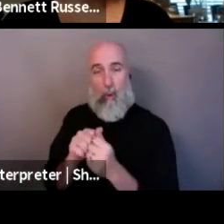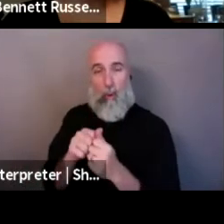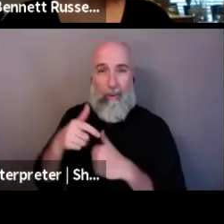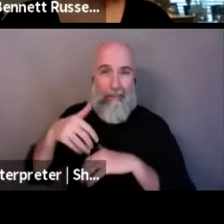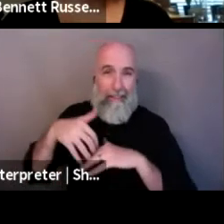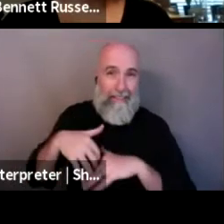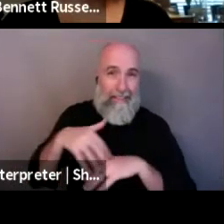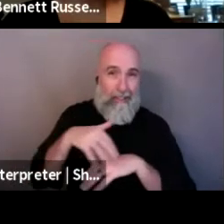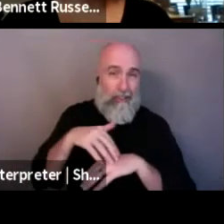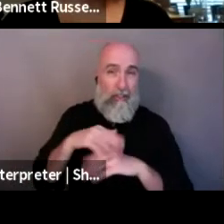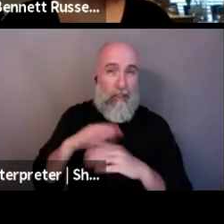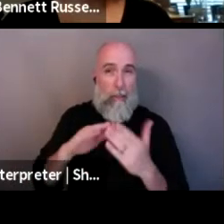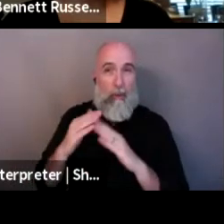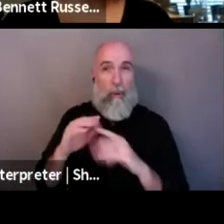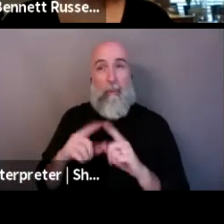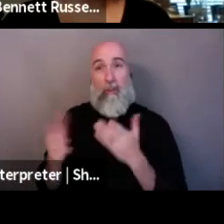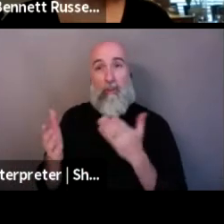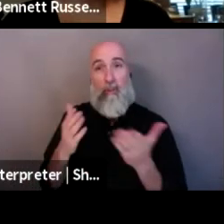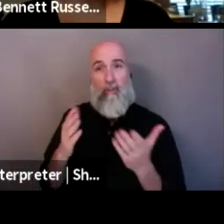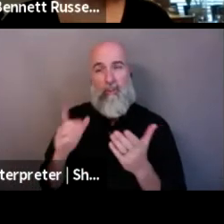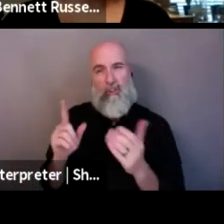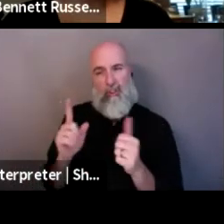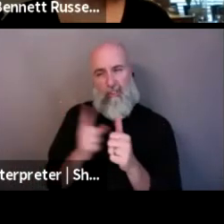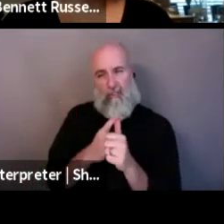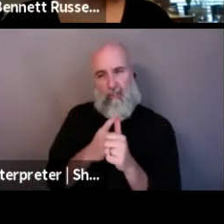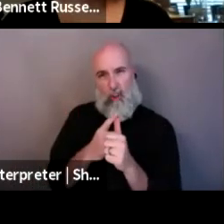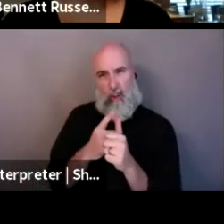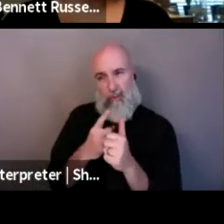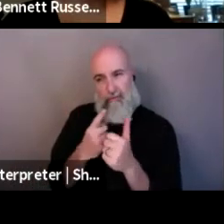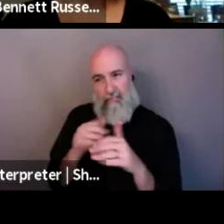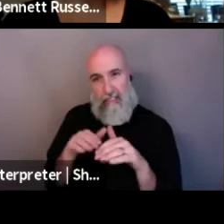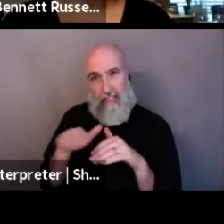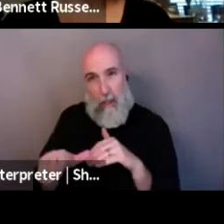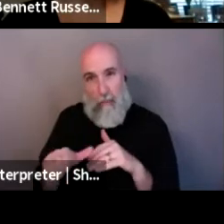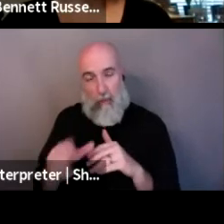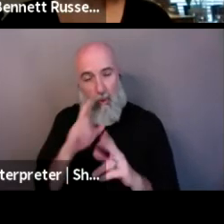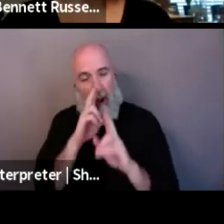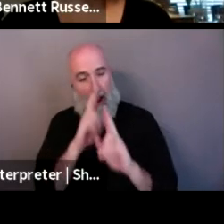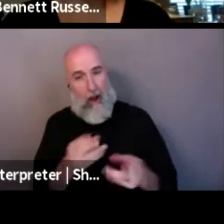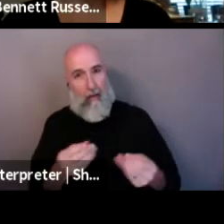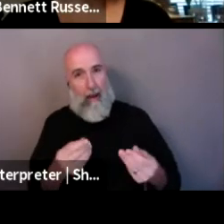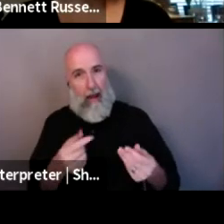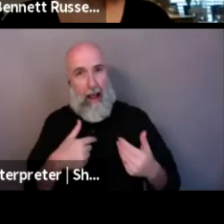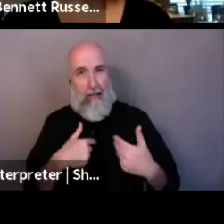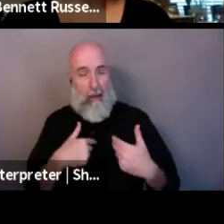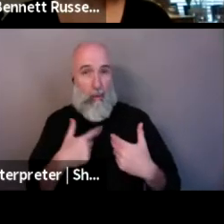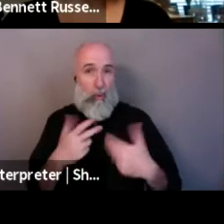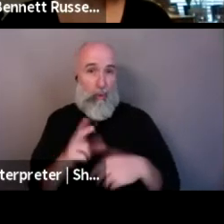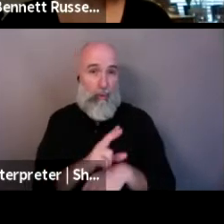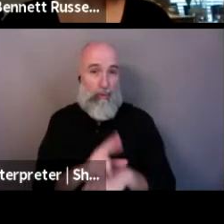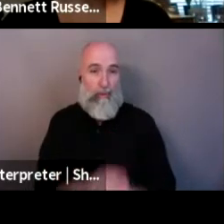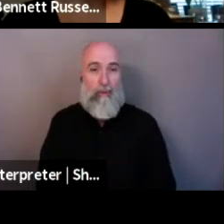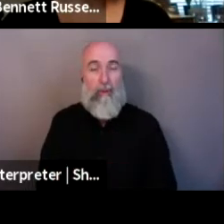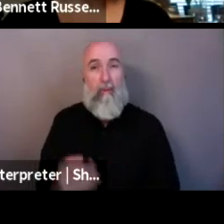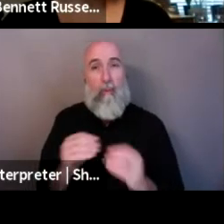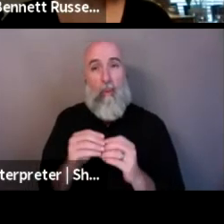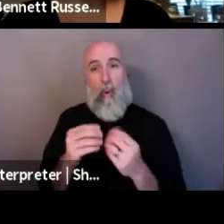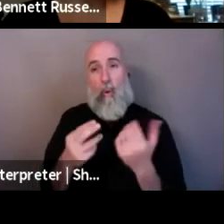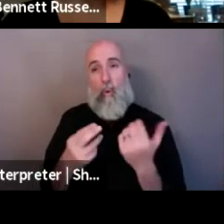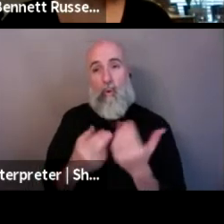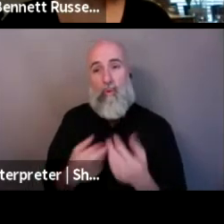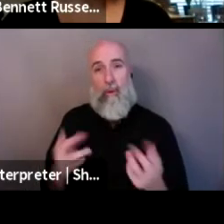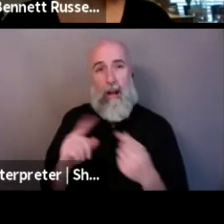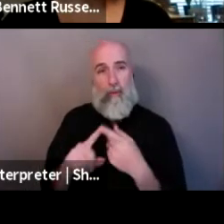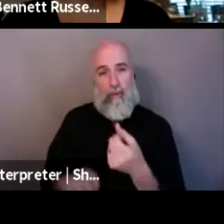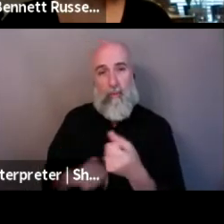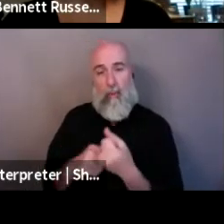communities, but serves as just a first step in honoring the land that we're on. For more resources on how to support local Indigenous communities,